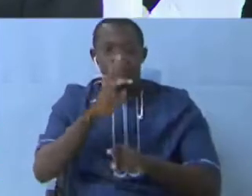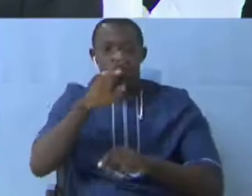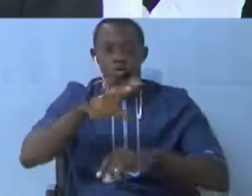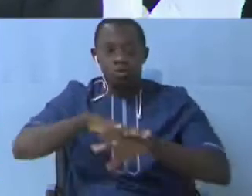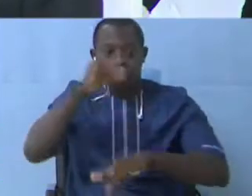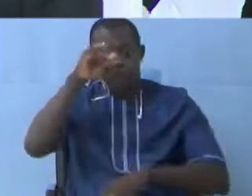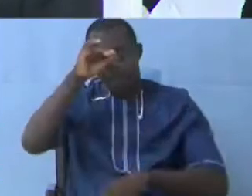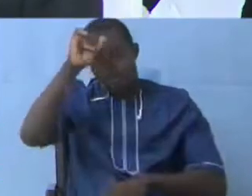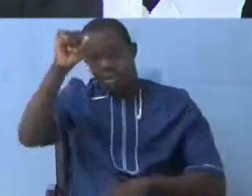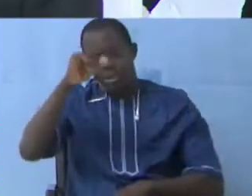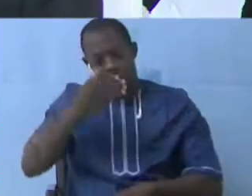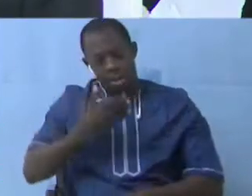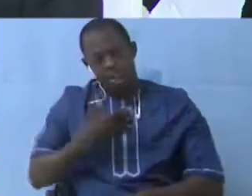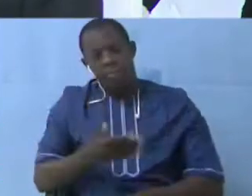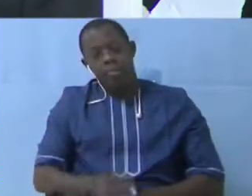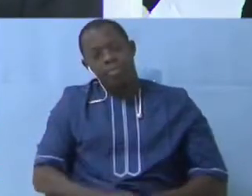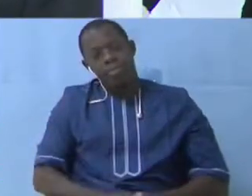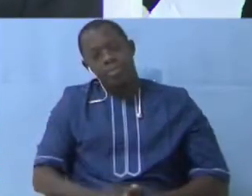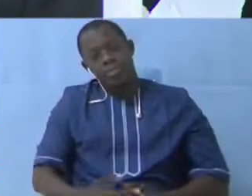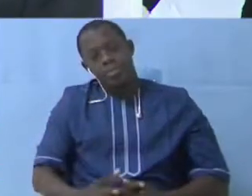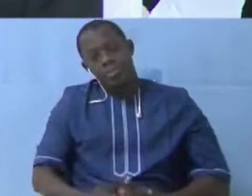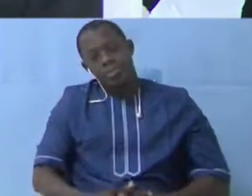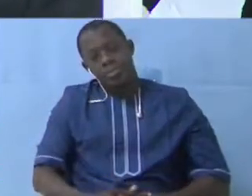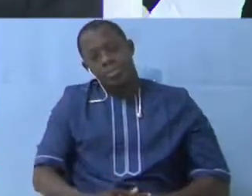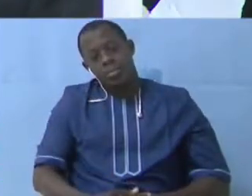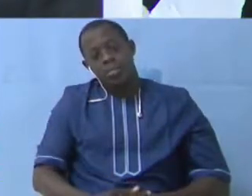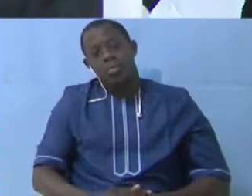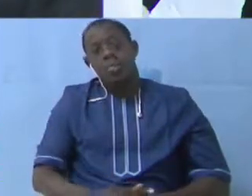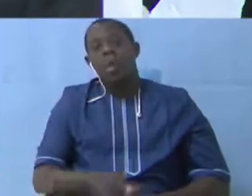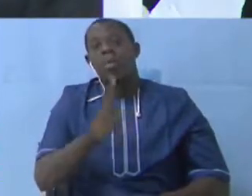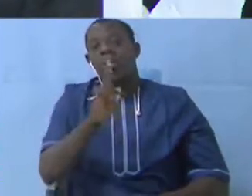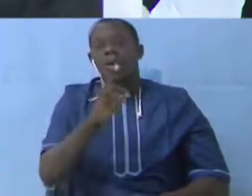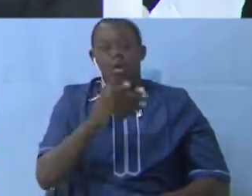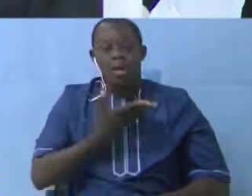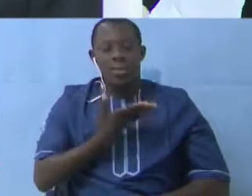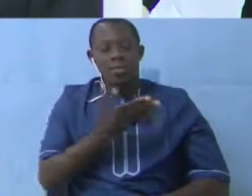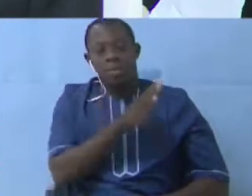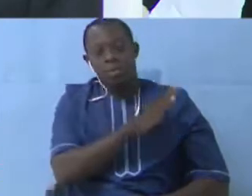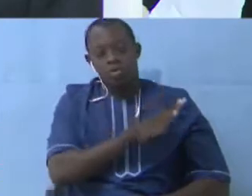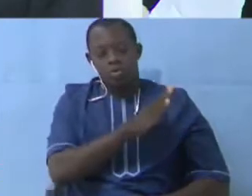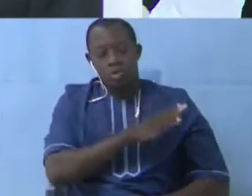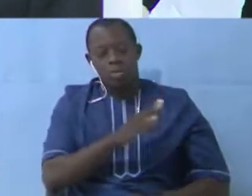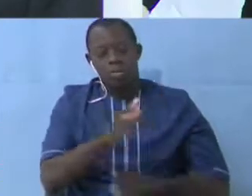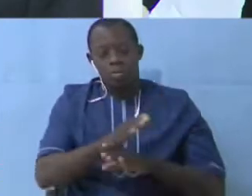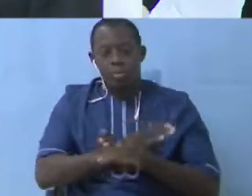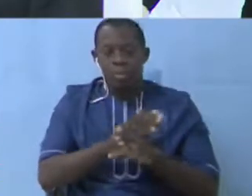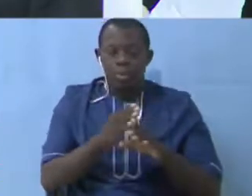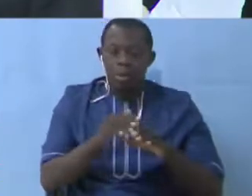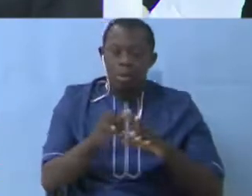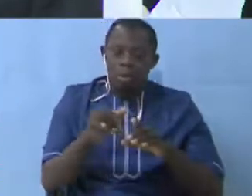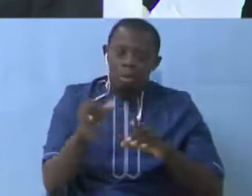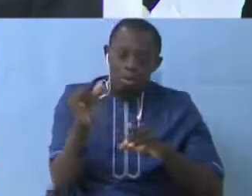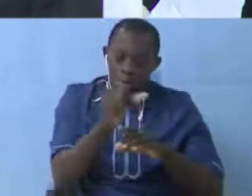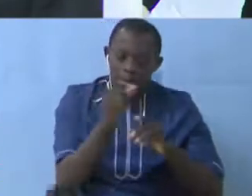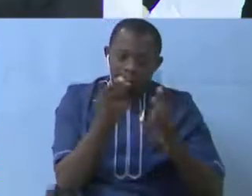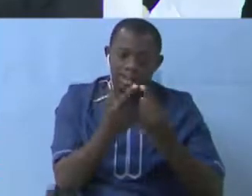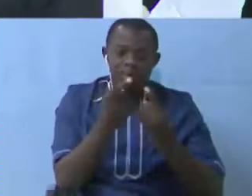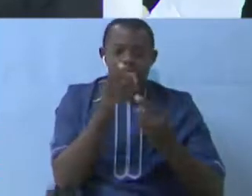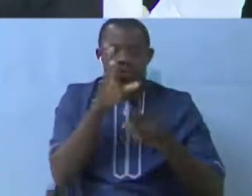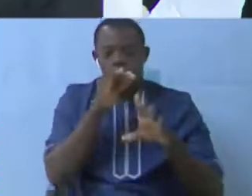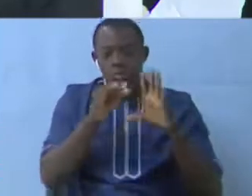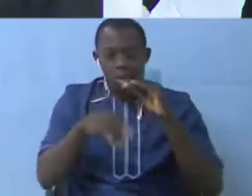nekkoon président ci council bi ci jamono boobu. But there was also, I can endorse the point that you said